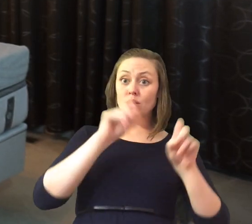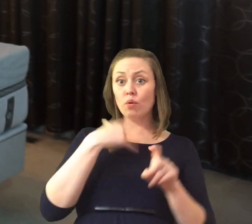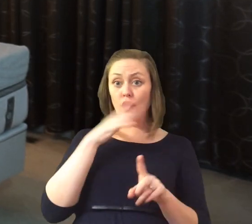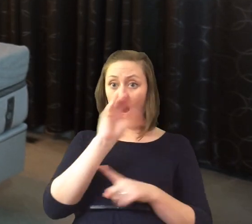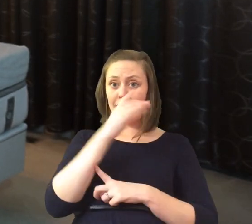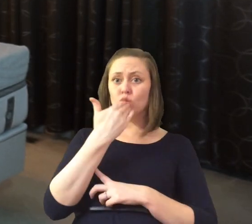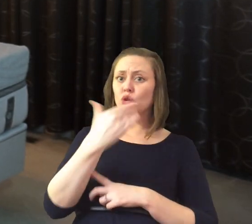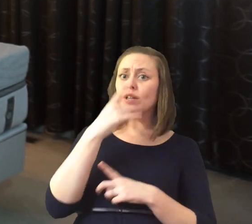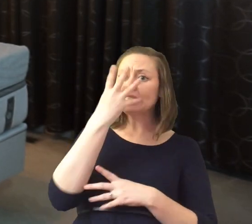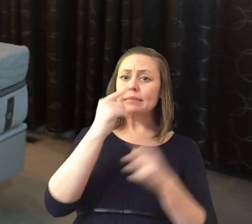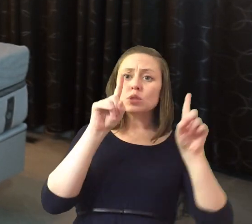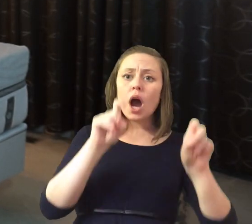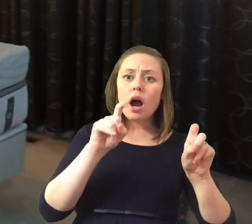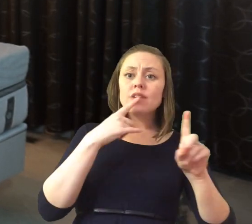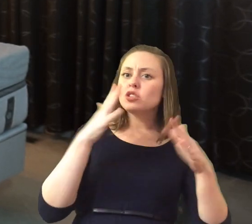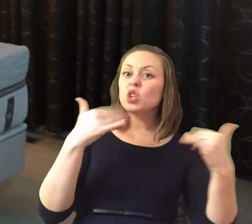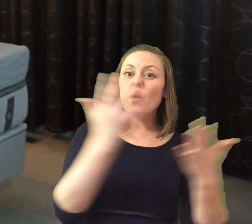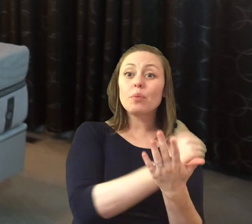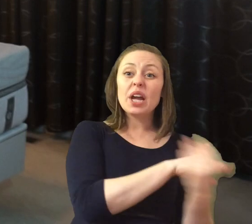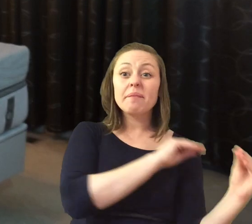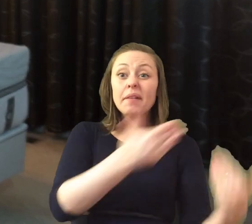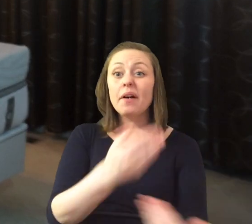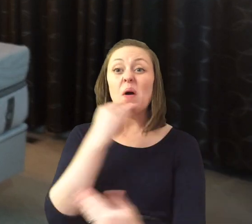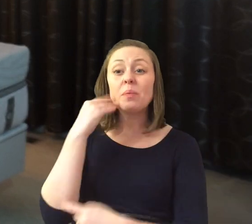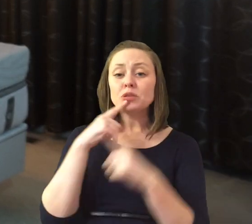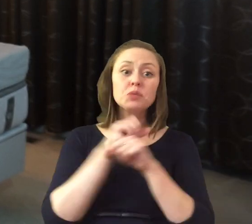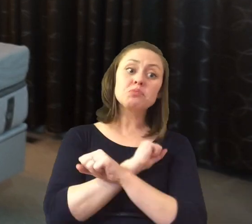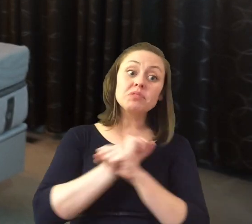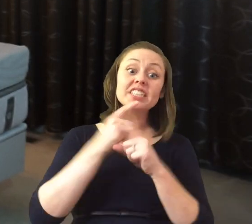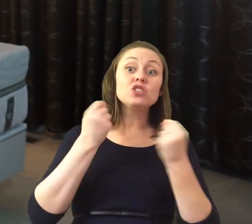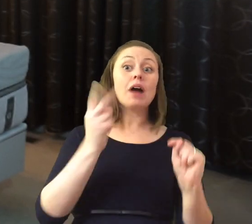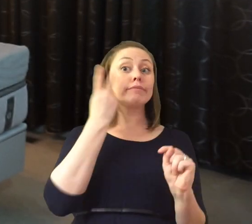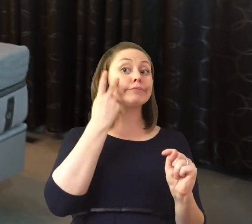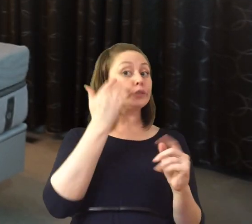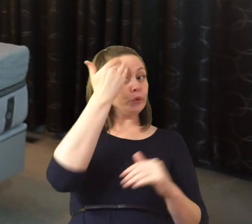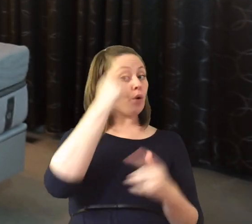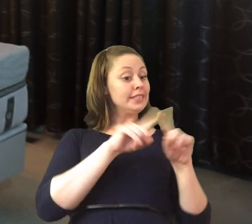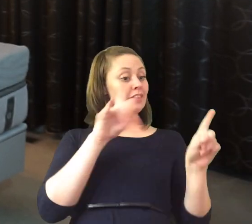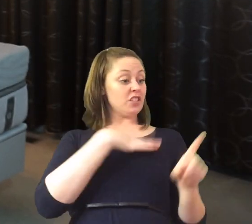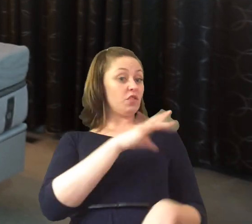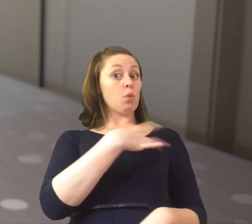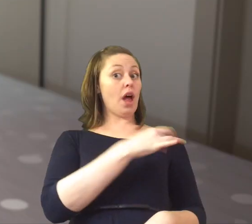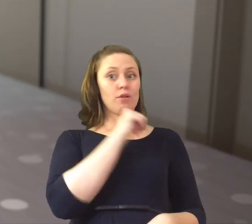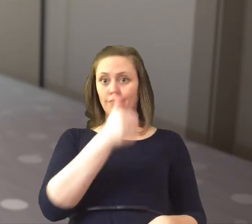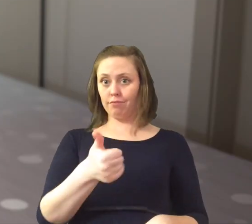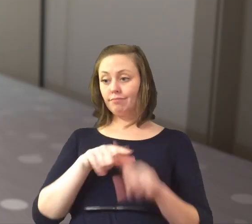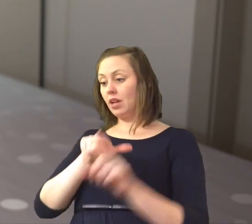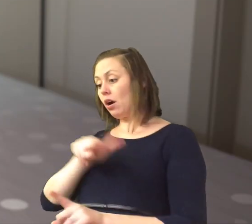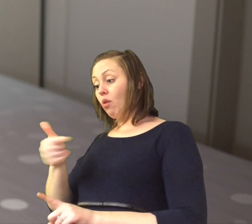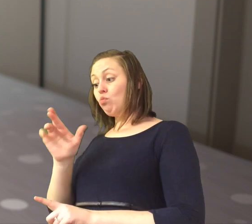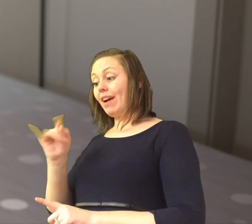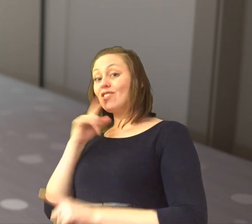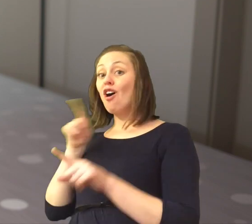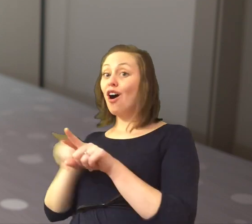really good sleep trial, then you go ahead and you bring it home and then you can really try it out and you'll know the difference whether you'll like it or not. ReST also